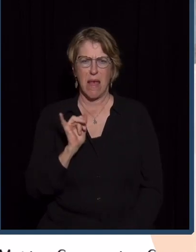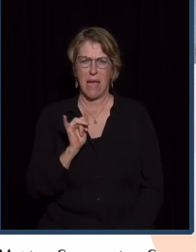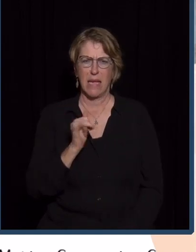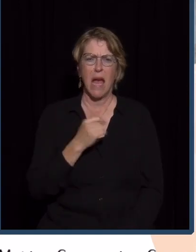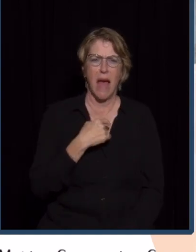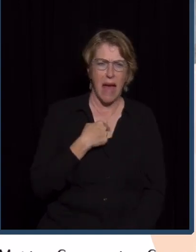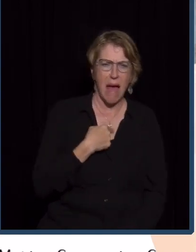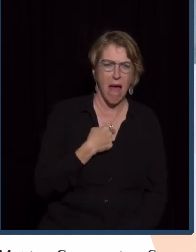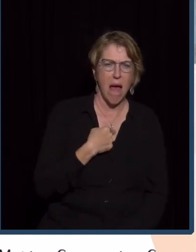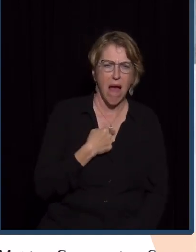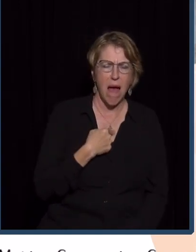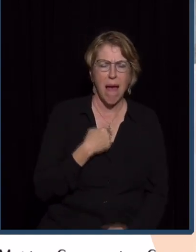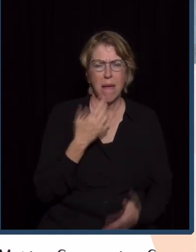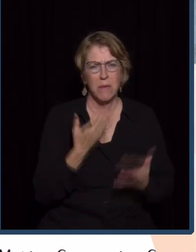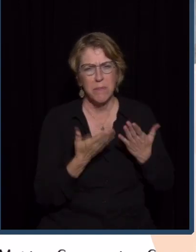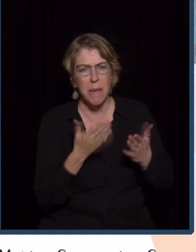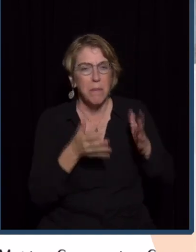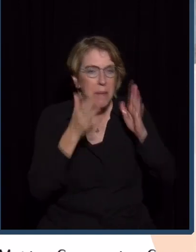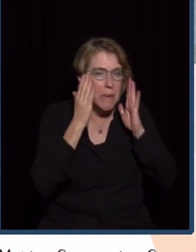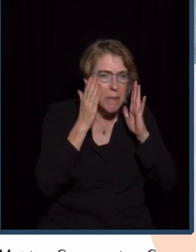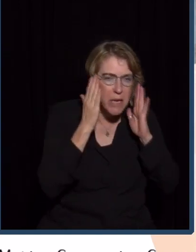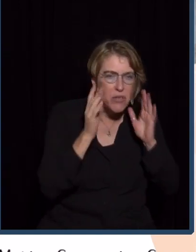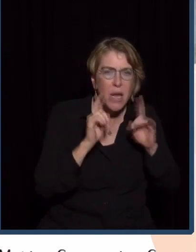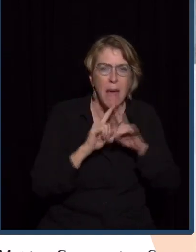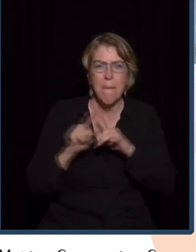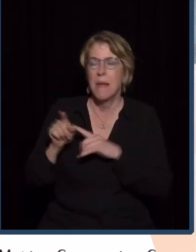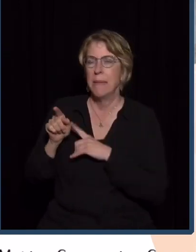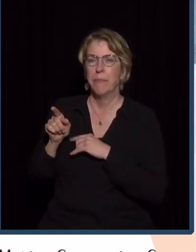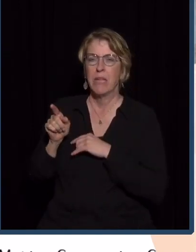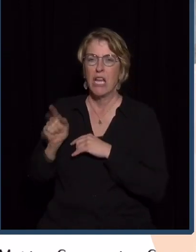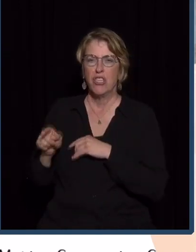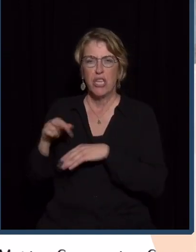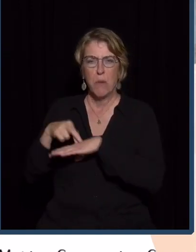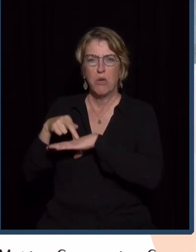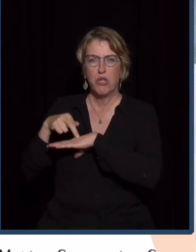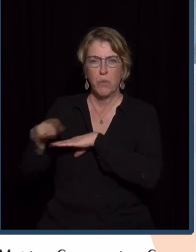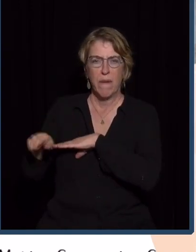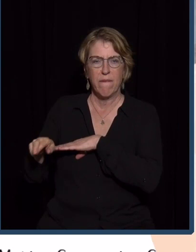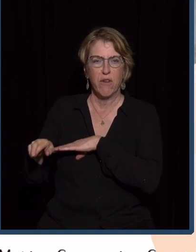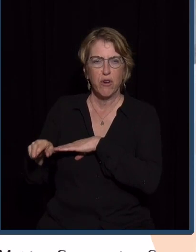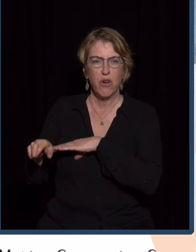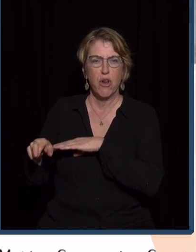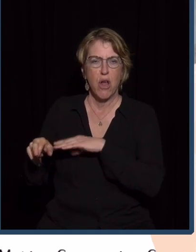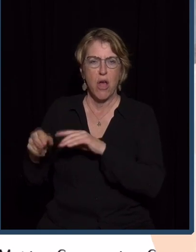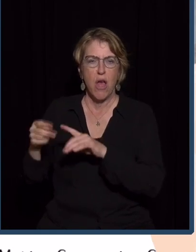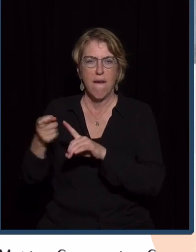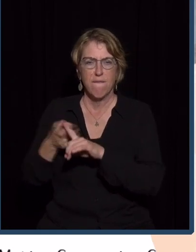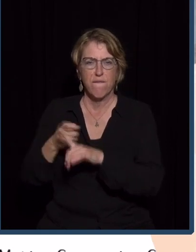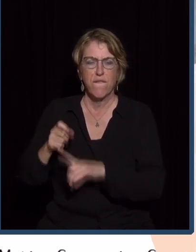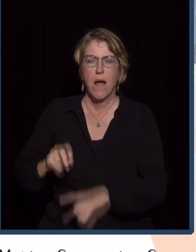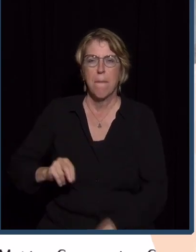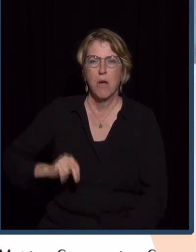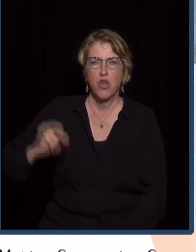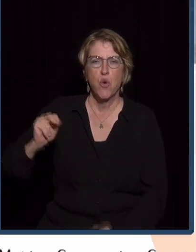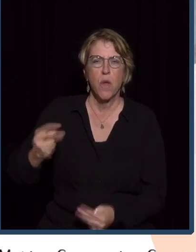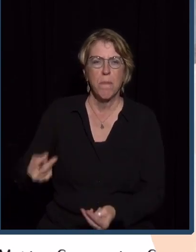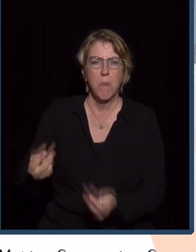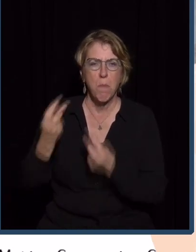but only to certain doctors. Cheyenne was actually referred to us from one of the floors at North Memorial Health